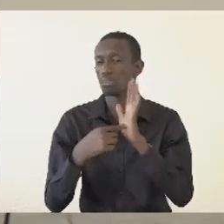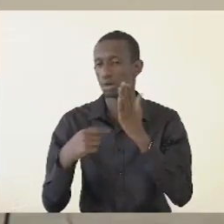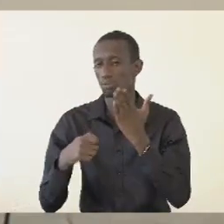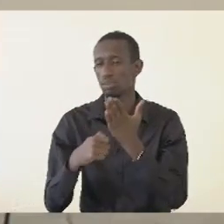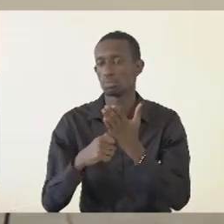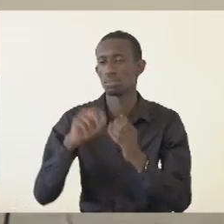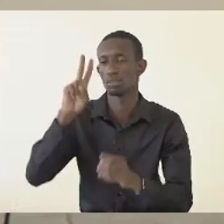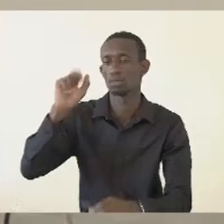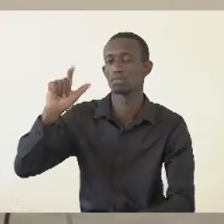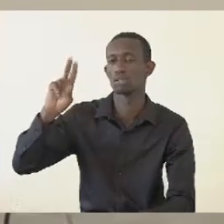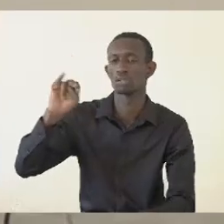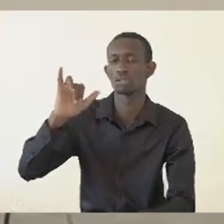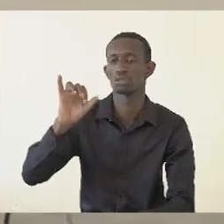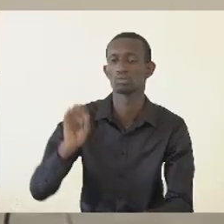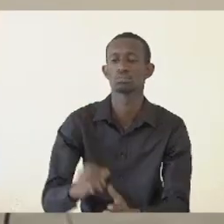valence of that part.